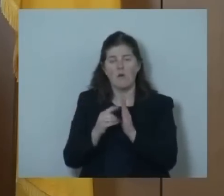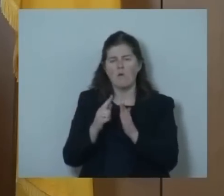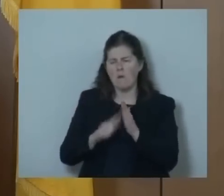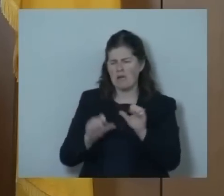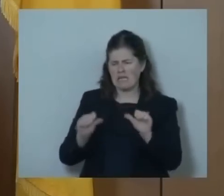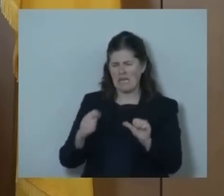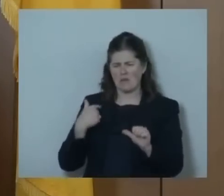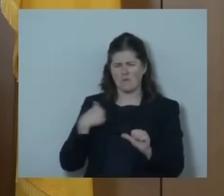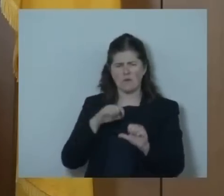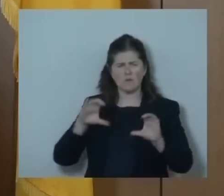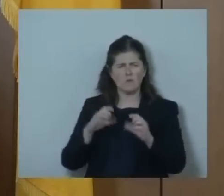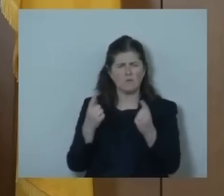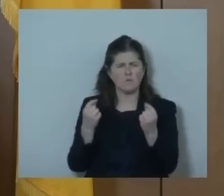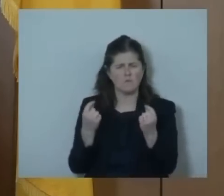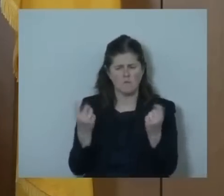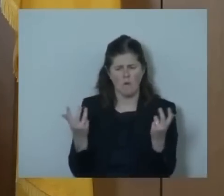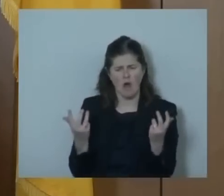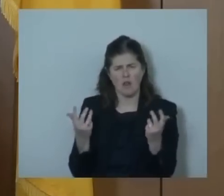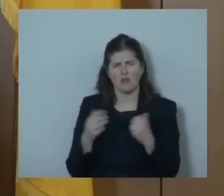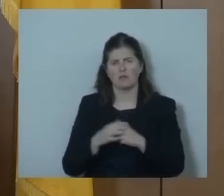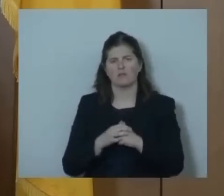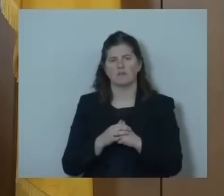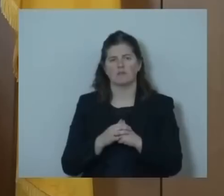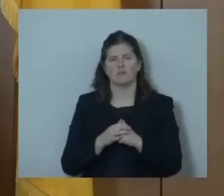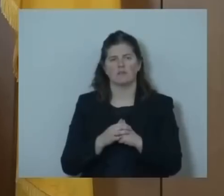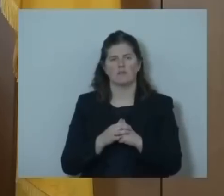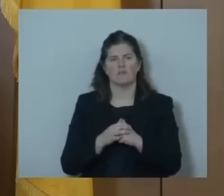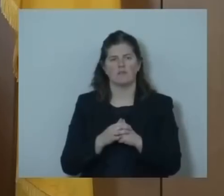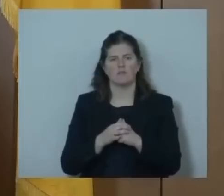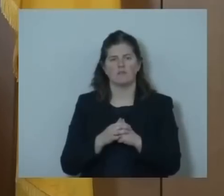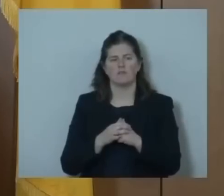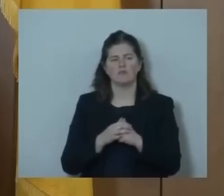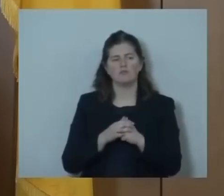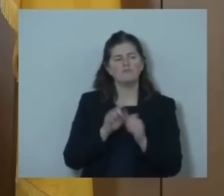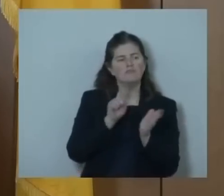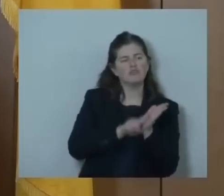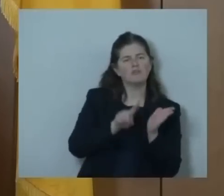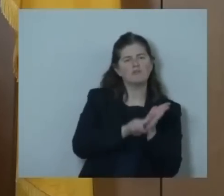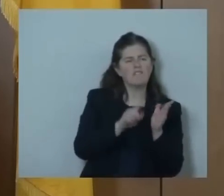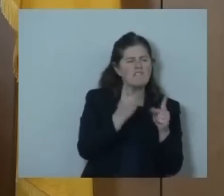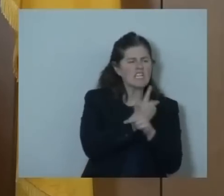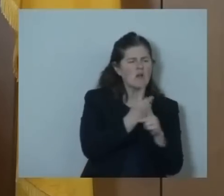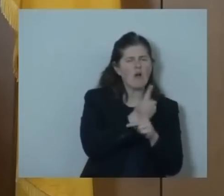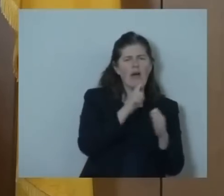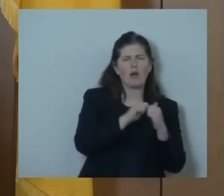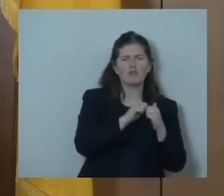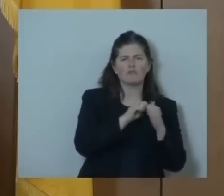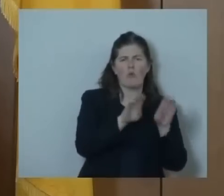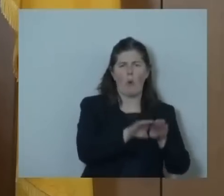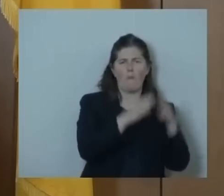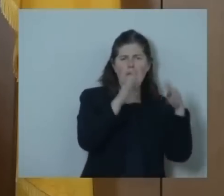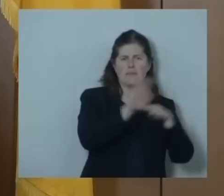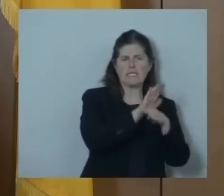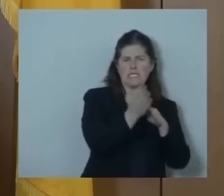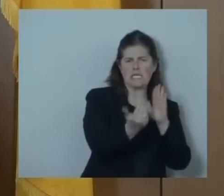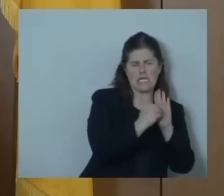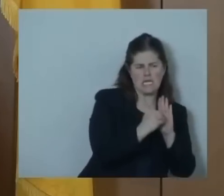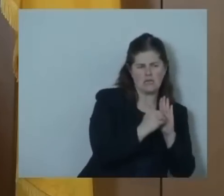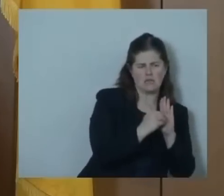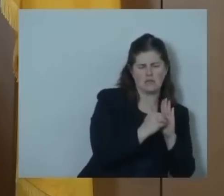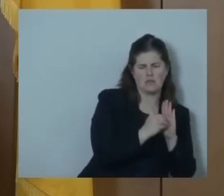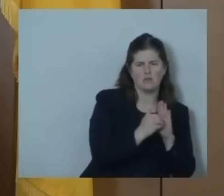we do to both look at economic recovery, to stay in the